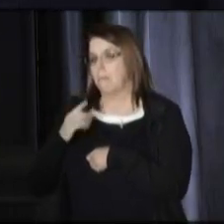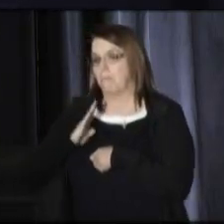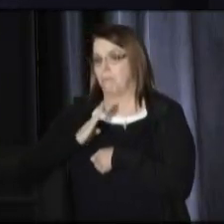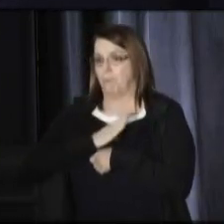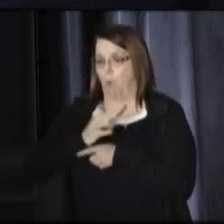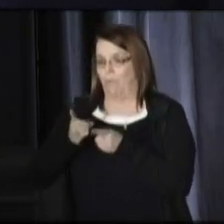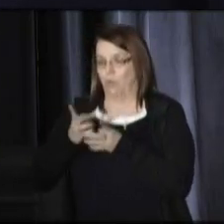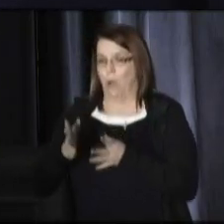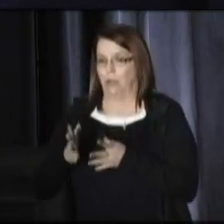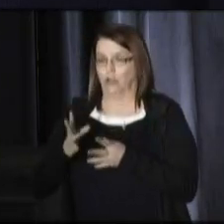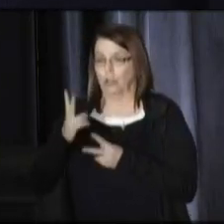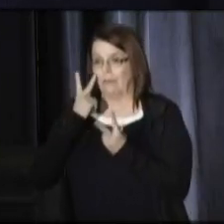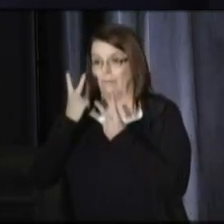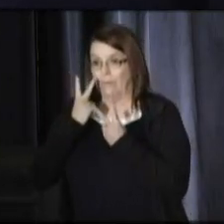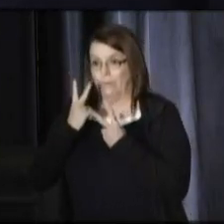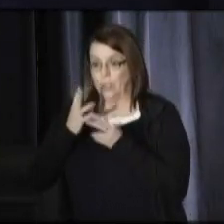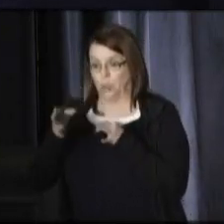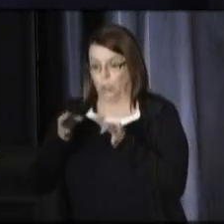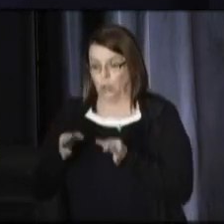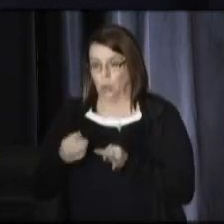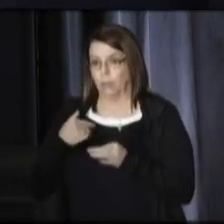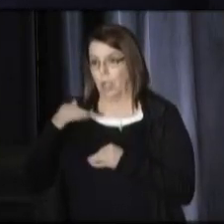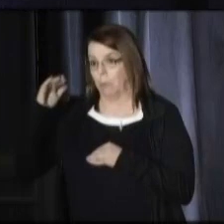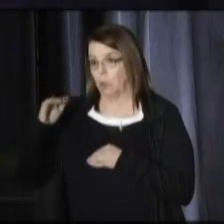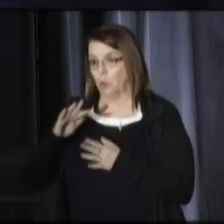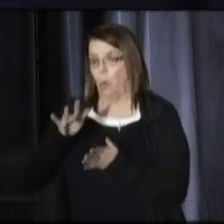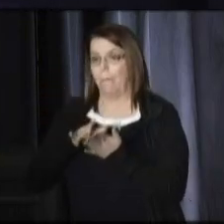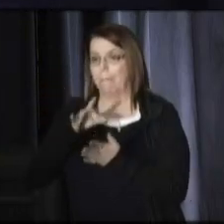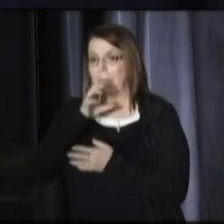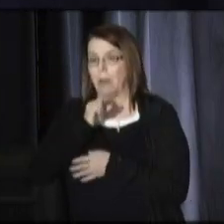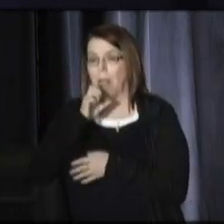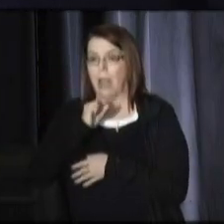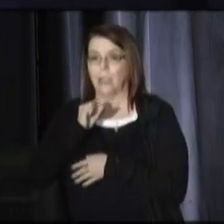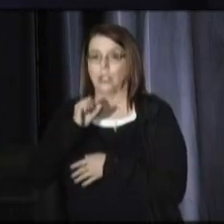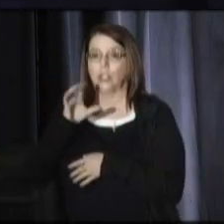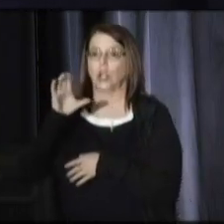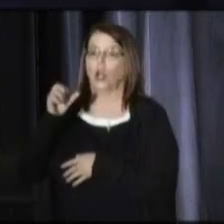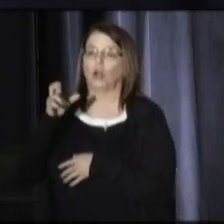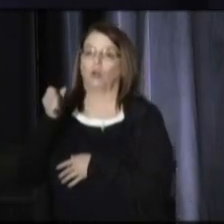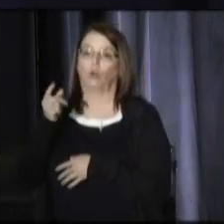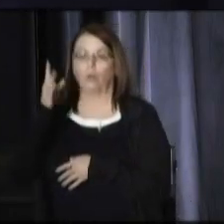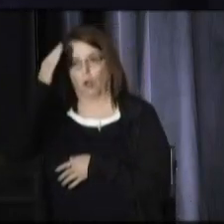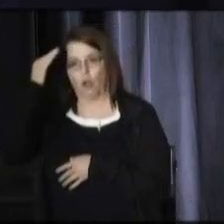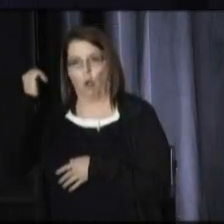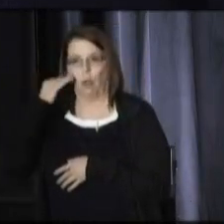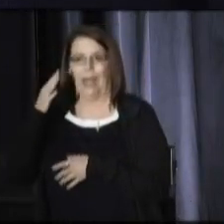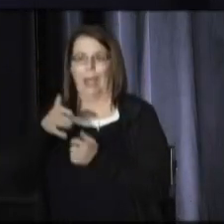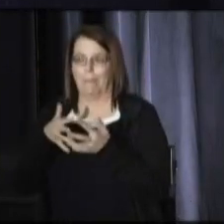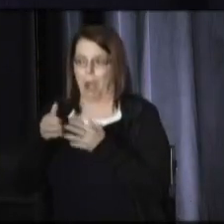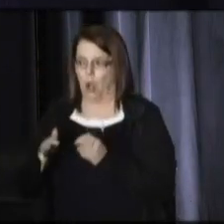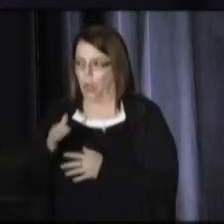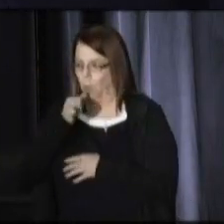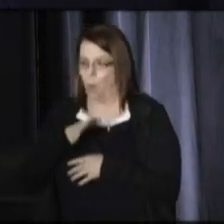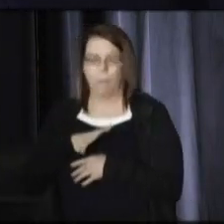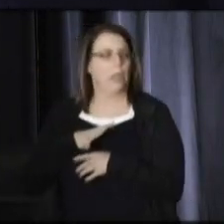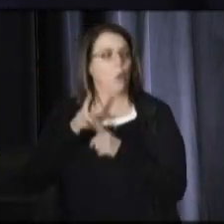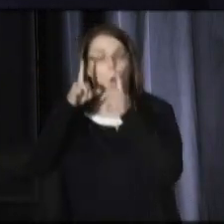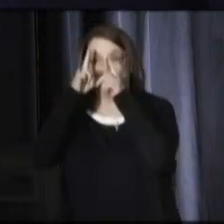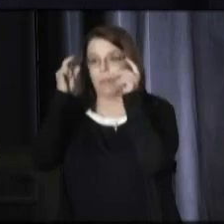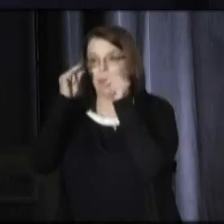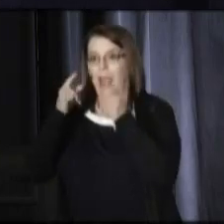visual description of me. I am a short, middle-aged Korean-American woman with long brown hair, glasses, and I am wearing a burgundy